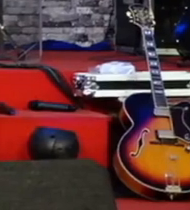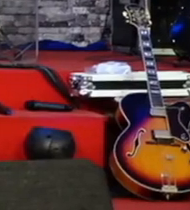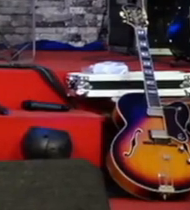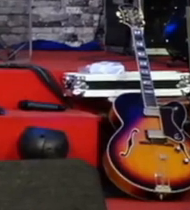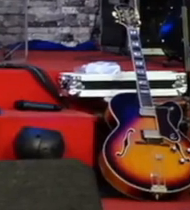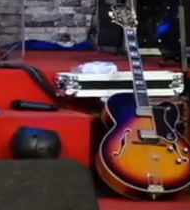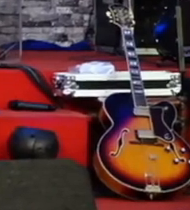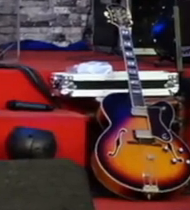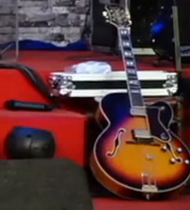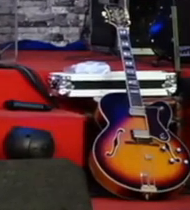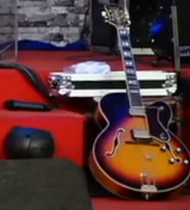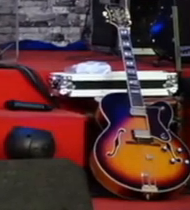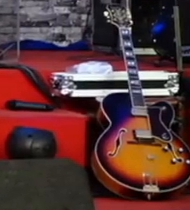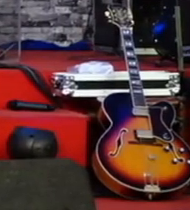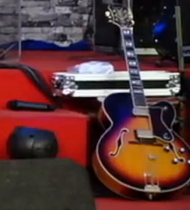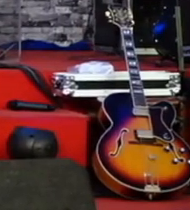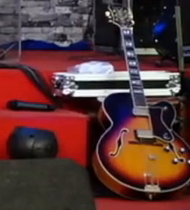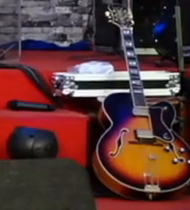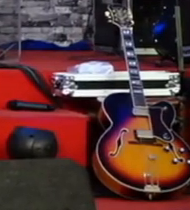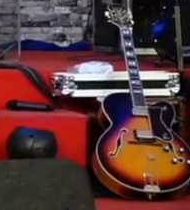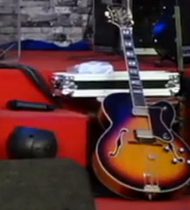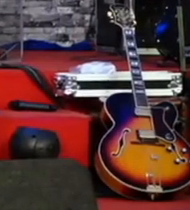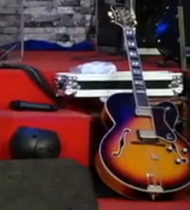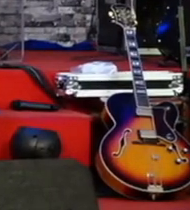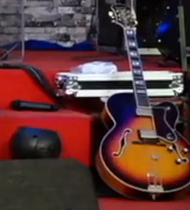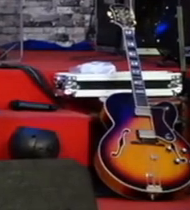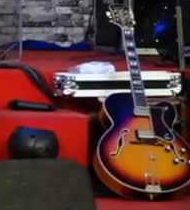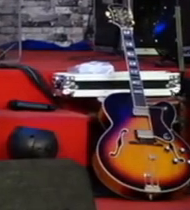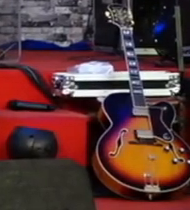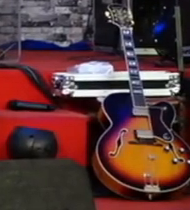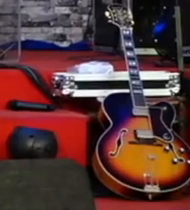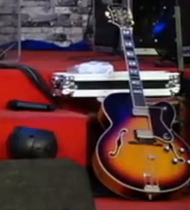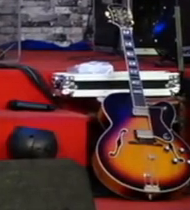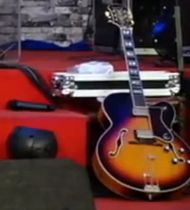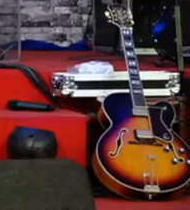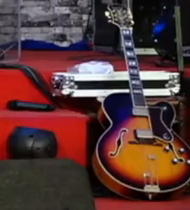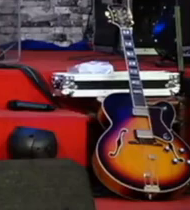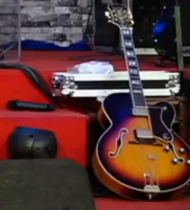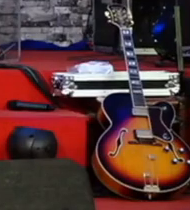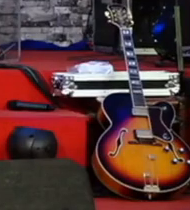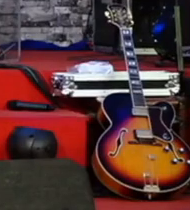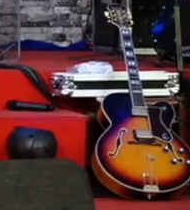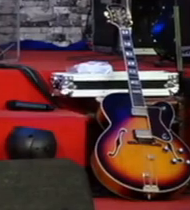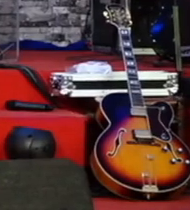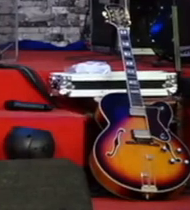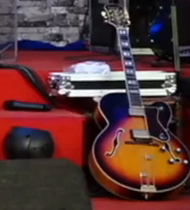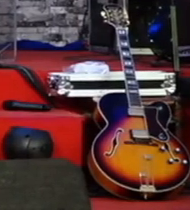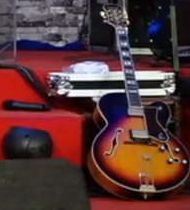So he is looking around and he is thinking, oh, since we do not have a child,